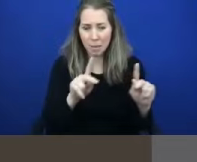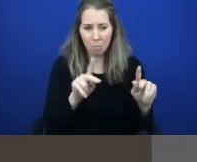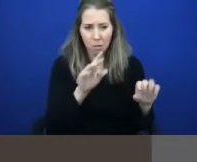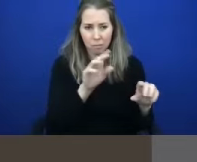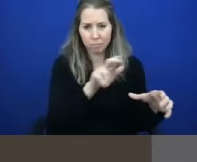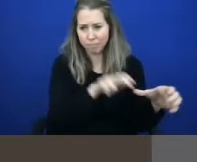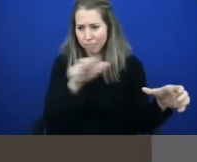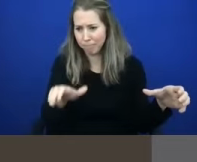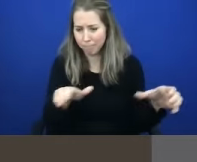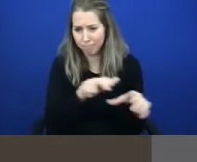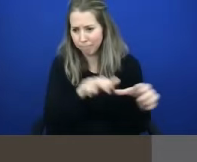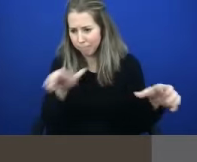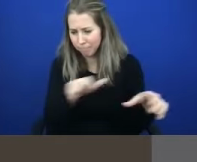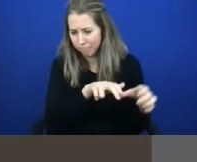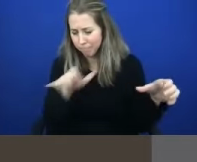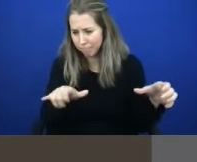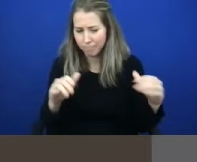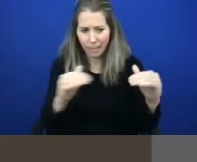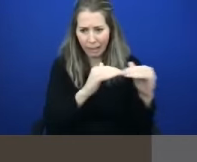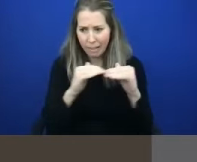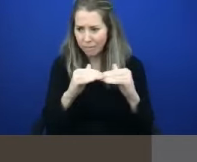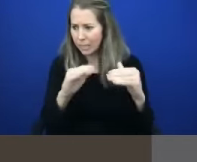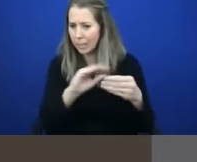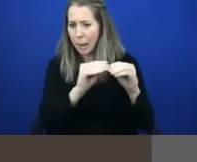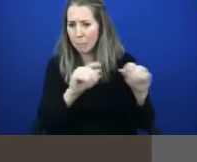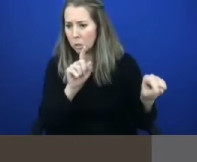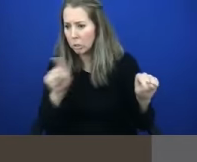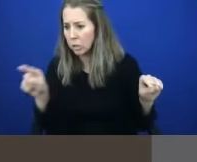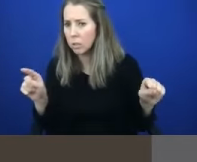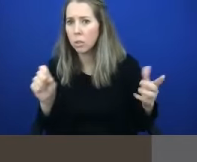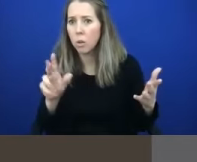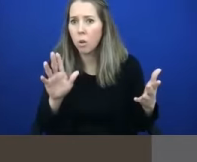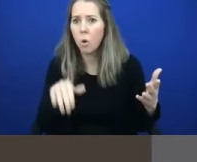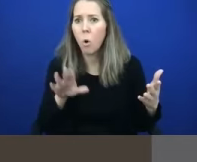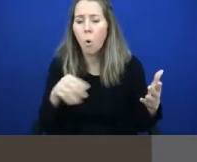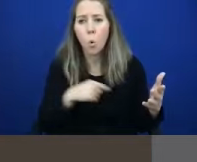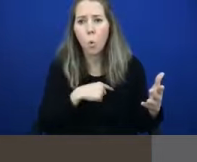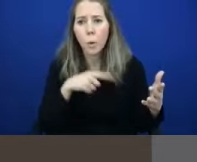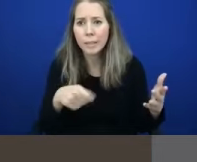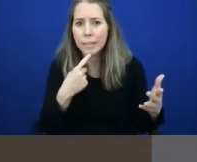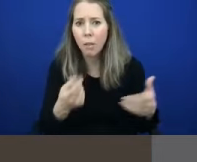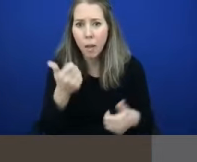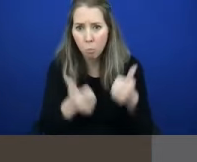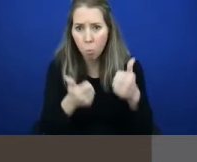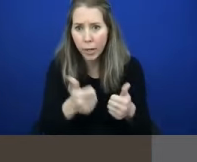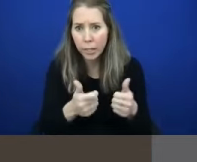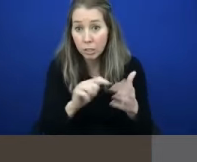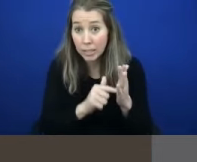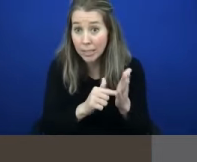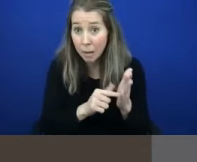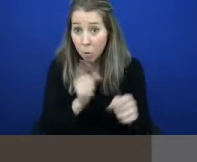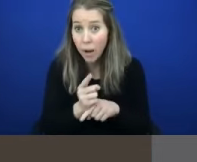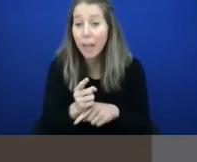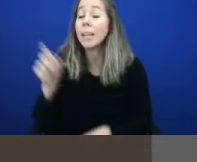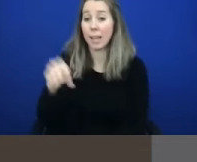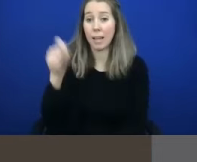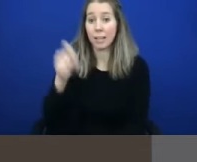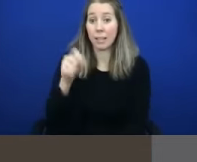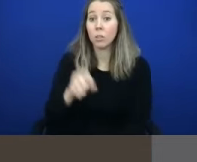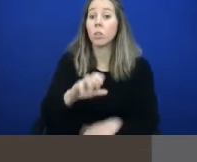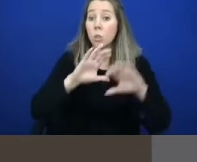as even as I can. Let's do. Oh, we have to tell them which artifacts, correct? Yes. So